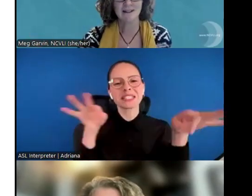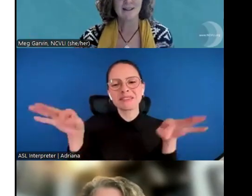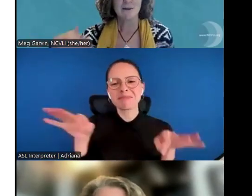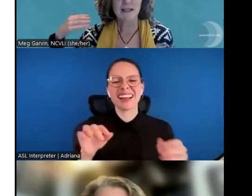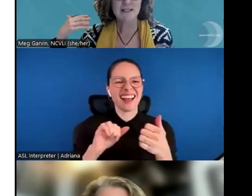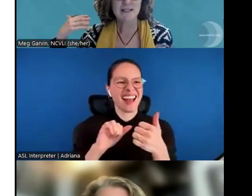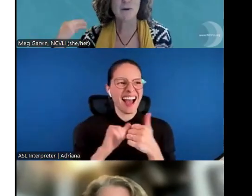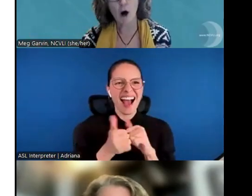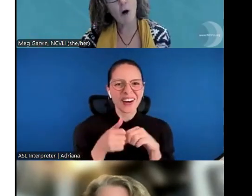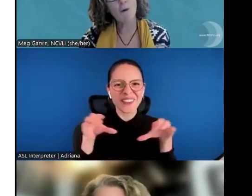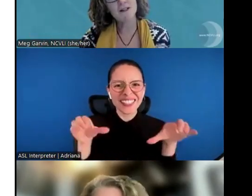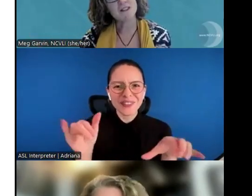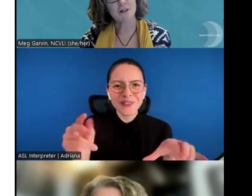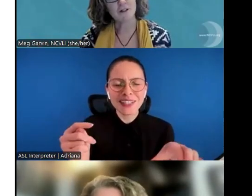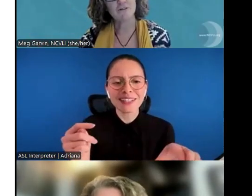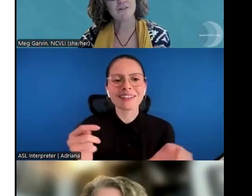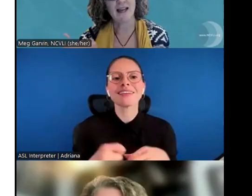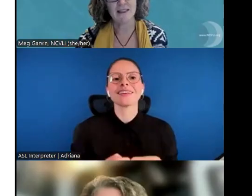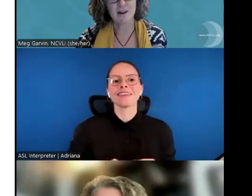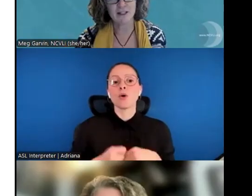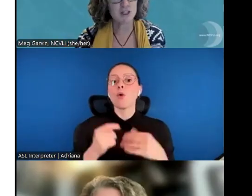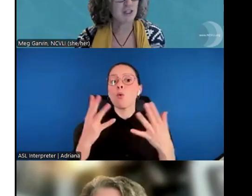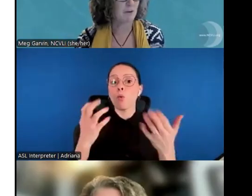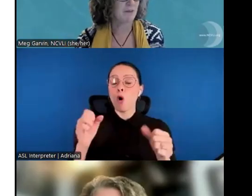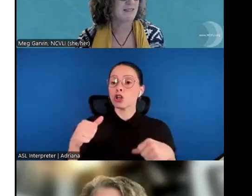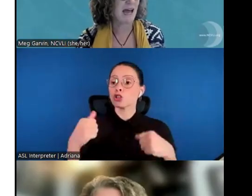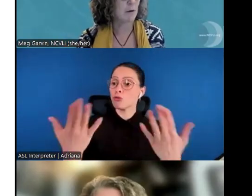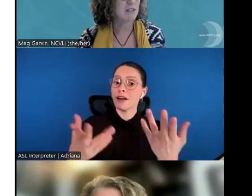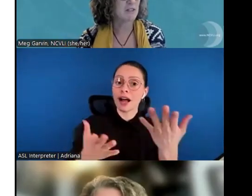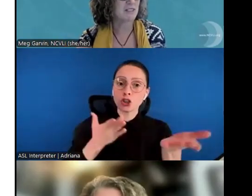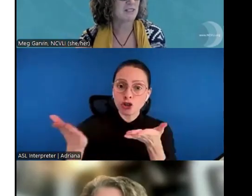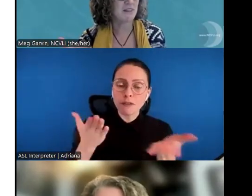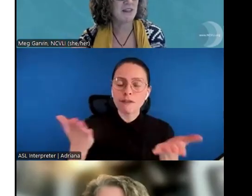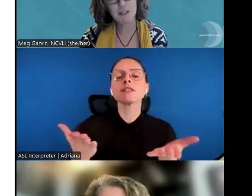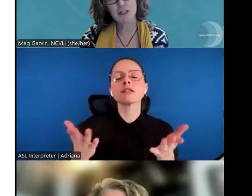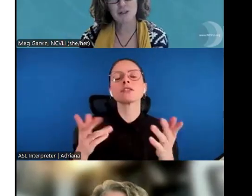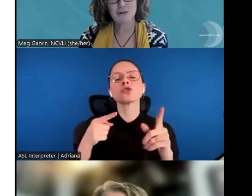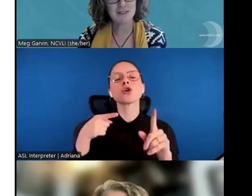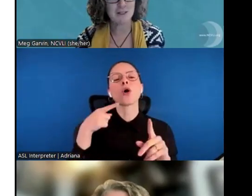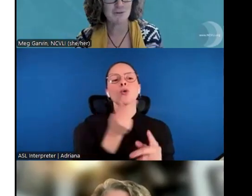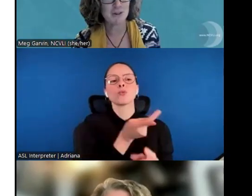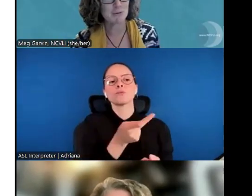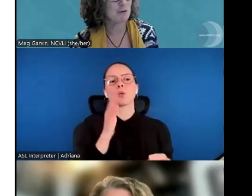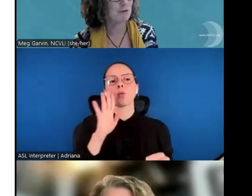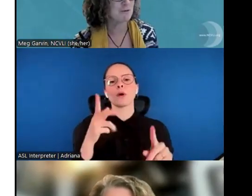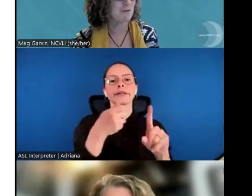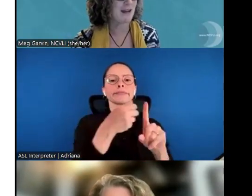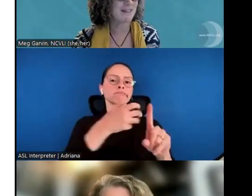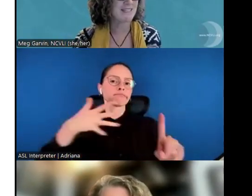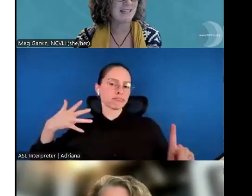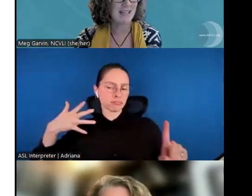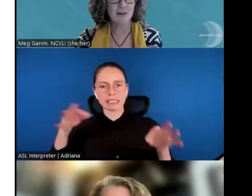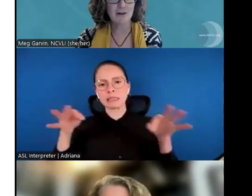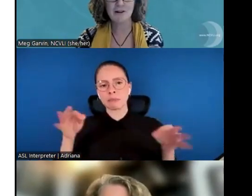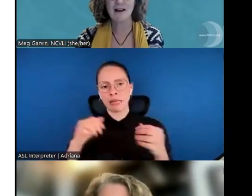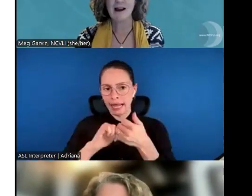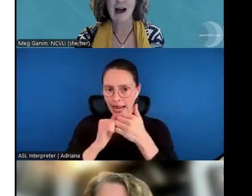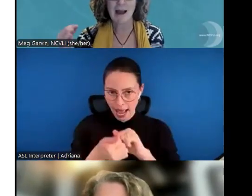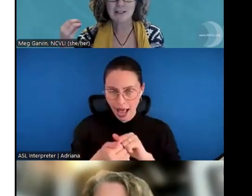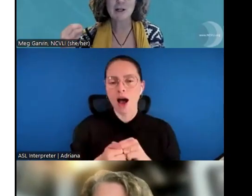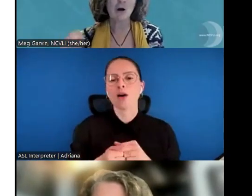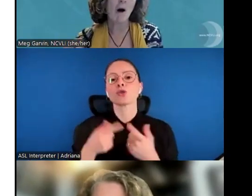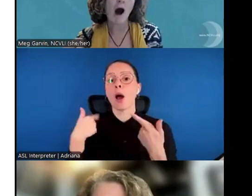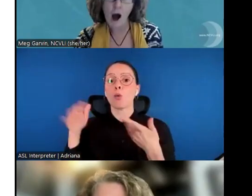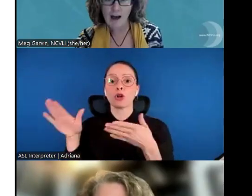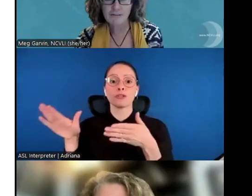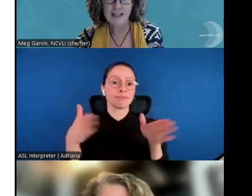it? Because we all want to serve, and they're going to share with us how we do it. So I think I'm going to turn this over to Ruth and Ryan together. I'm